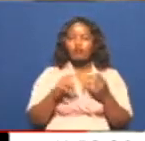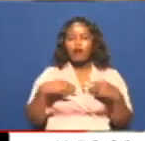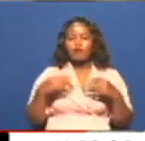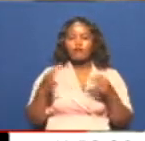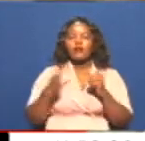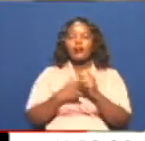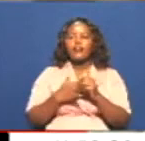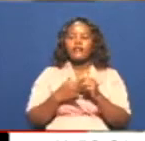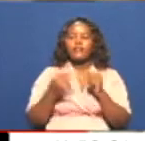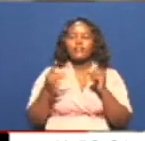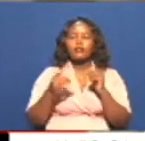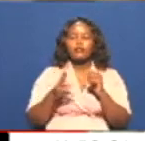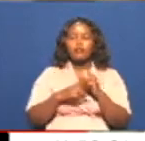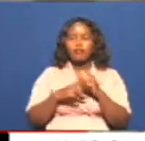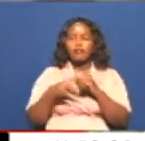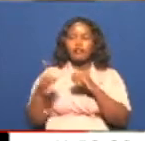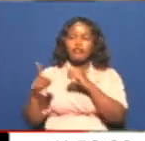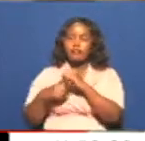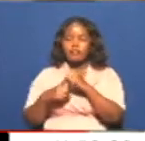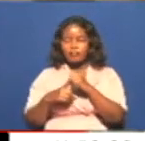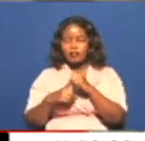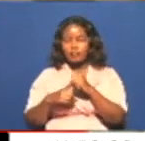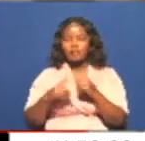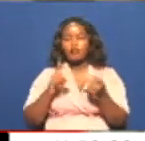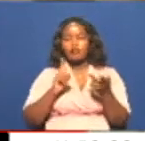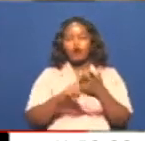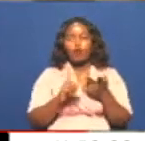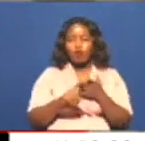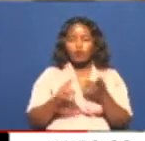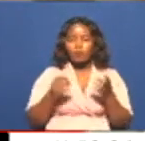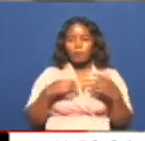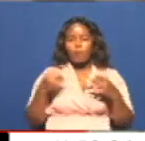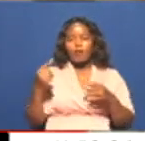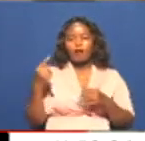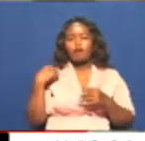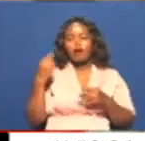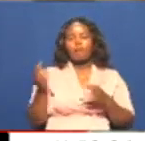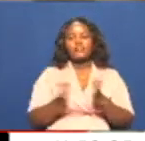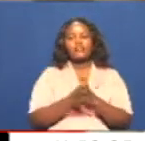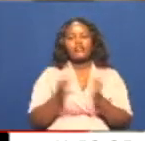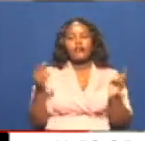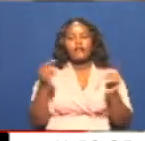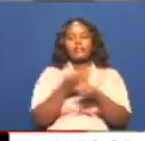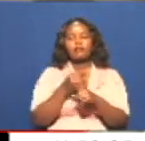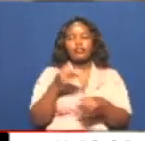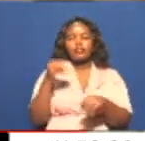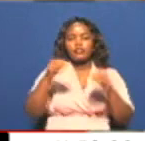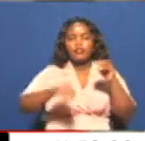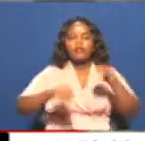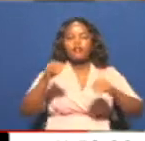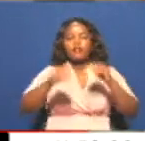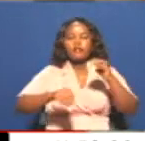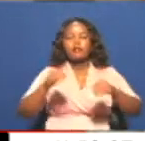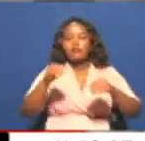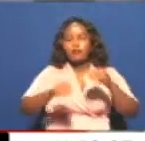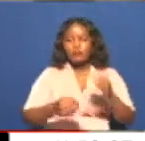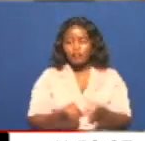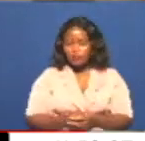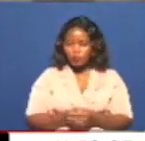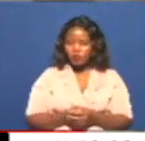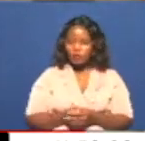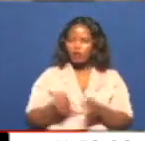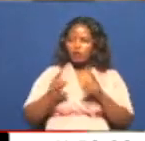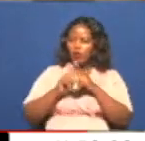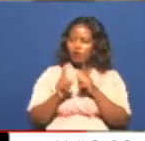876,000 votes. Mm-hmm. Those are very negligible numbers that cannot really cause a difference in the election. Okay. If you look at Gideon Moi, yes. he has never been on